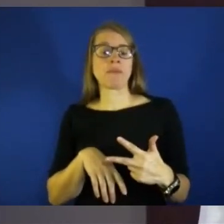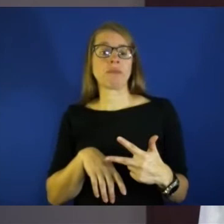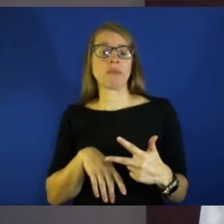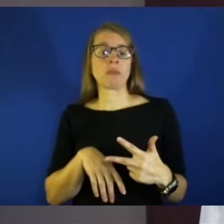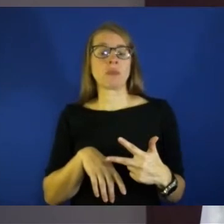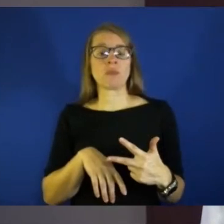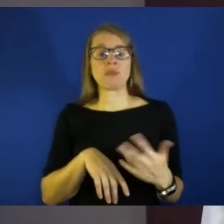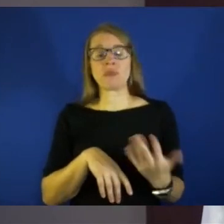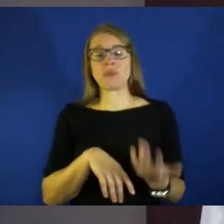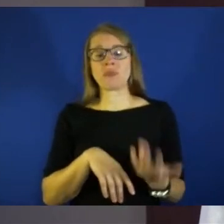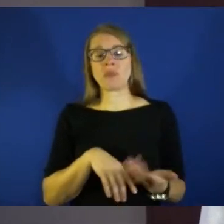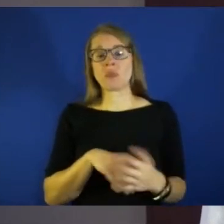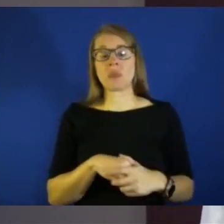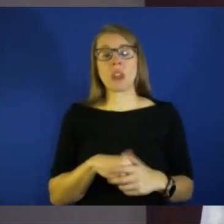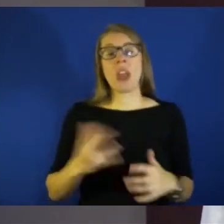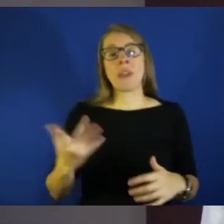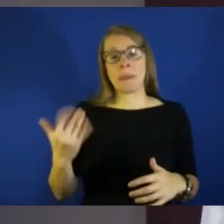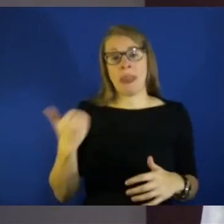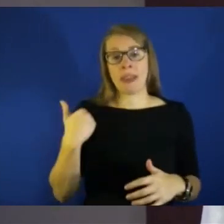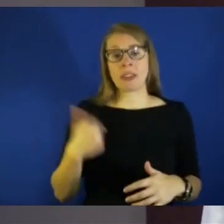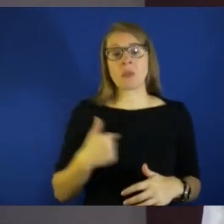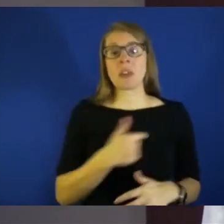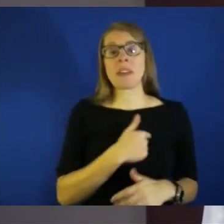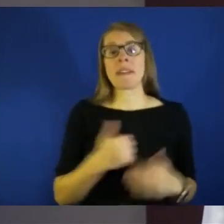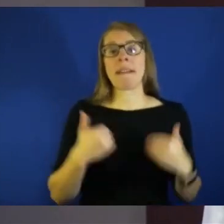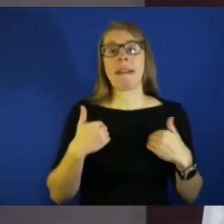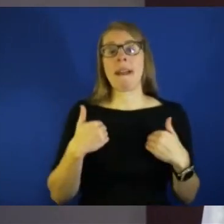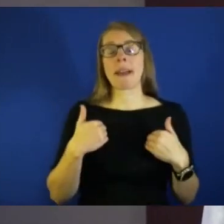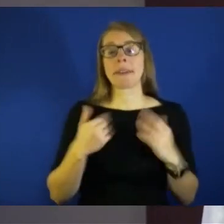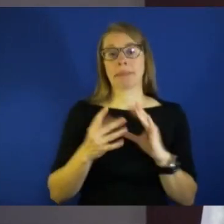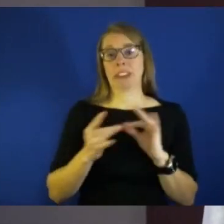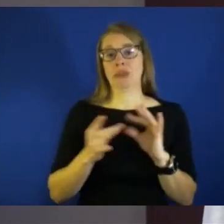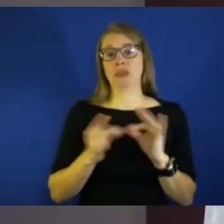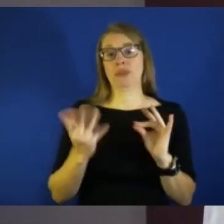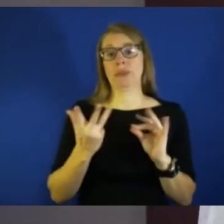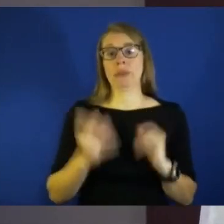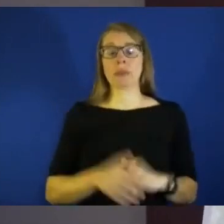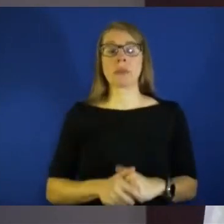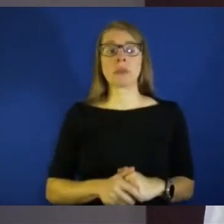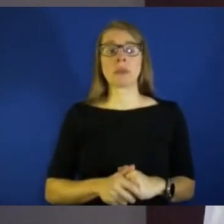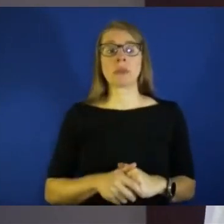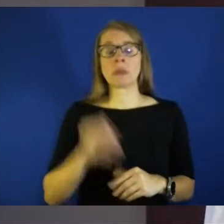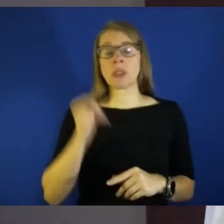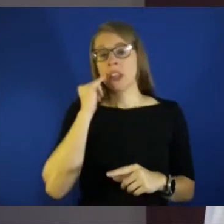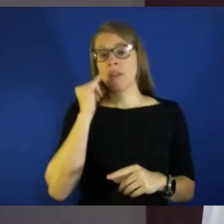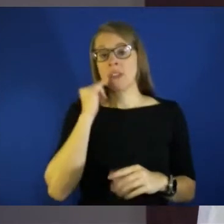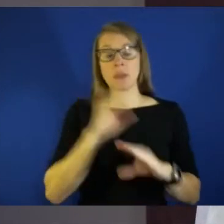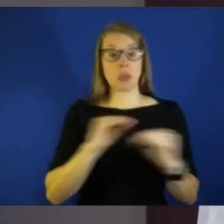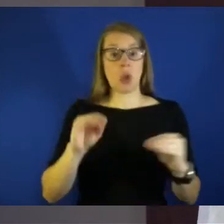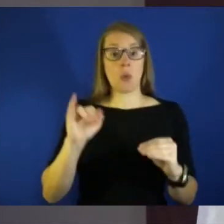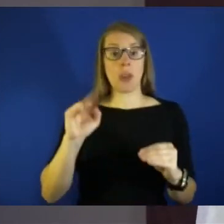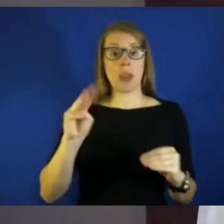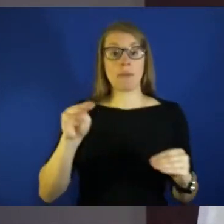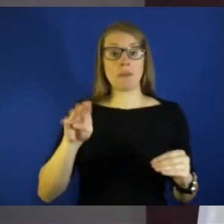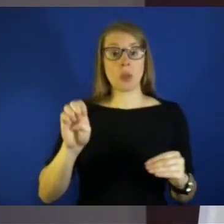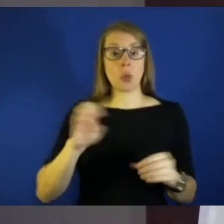We in the past had said, if you didn't have immune suppression or you weren't